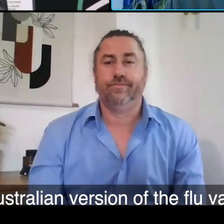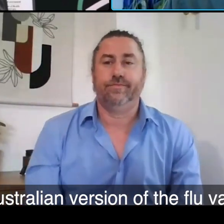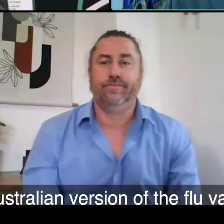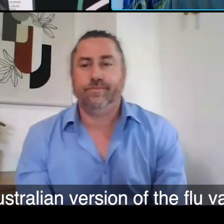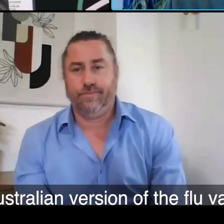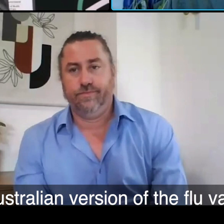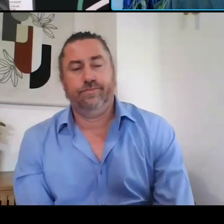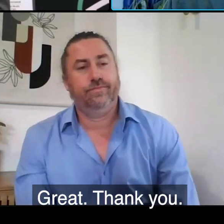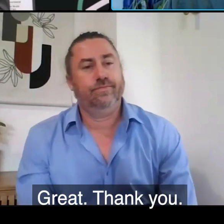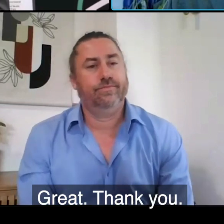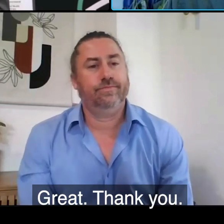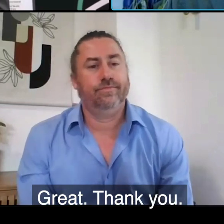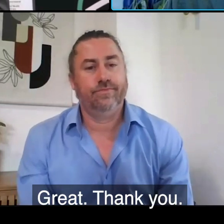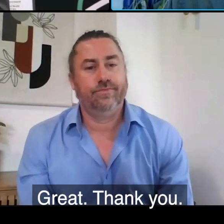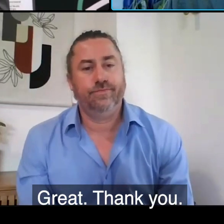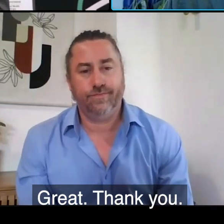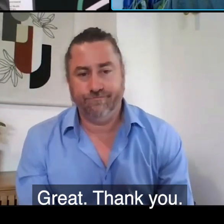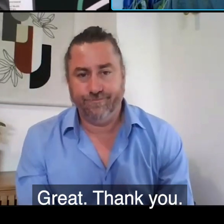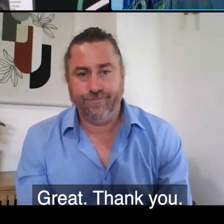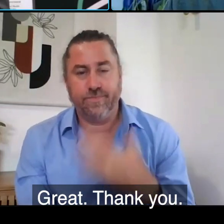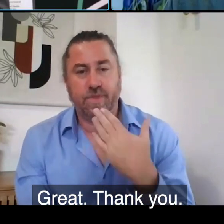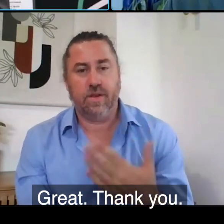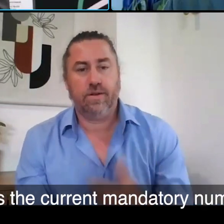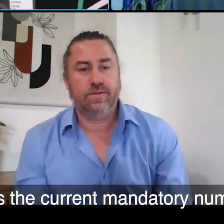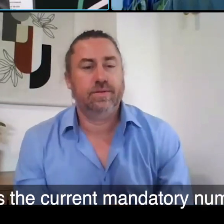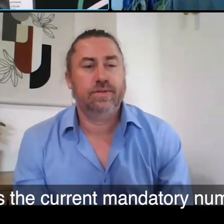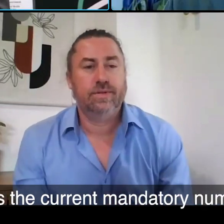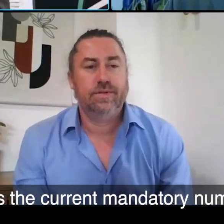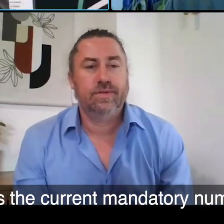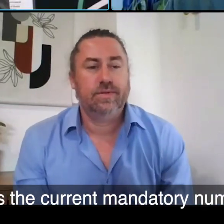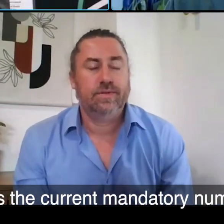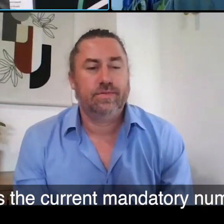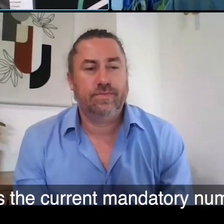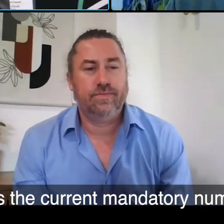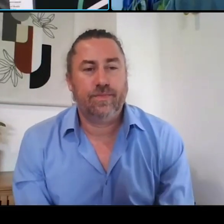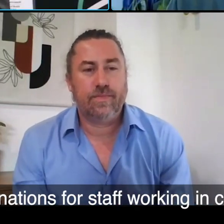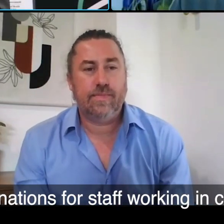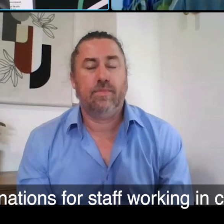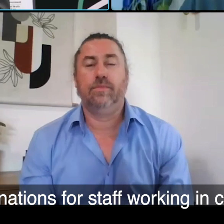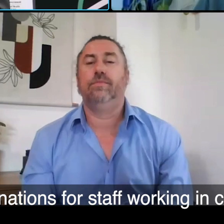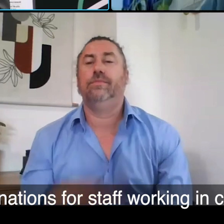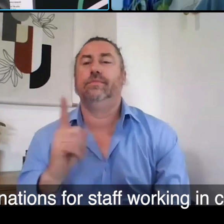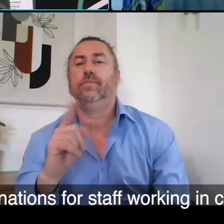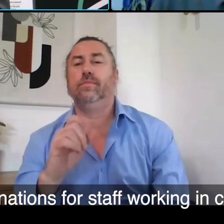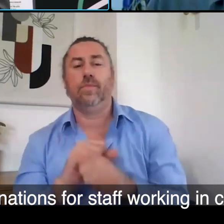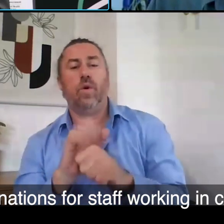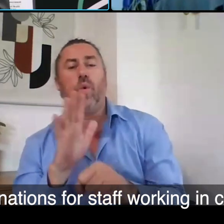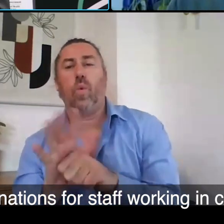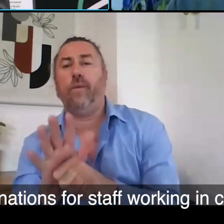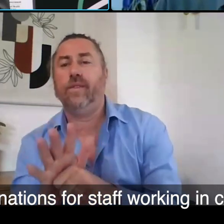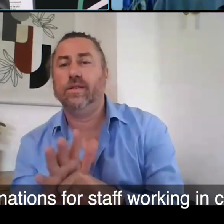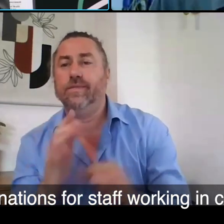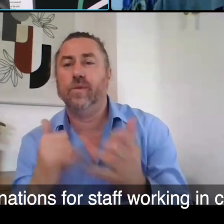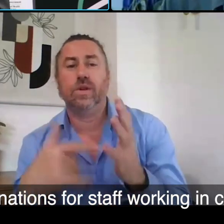vaccine. Thanks. Great, thank you. What is the current mandatory number of COVID-19 vaccinations for